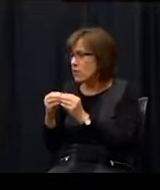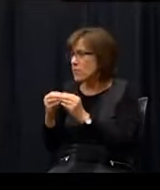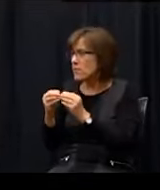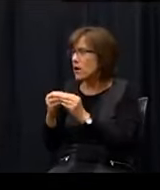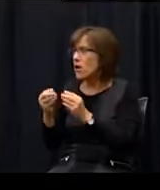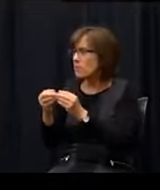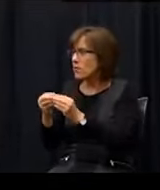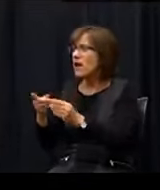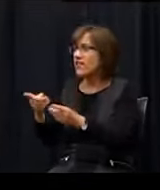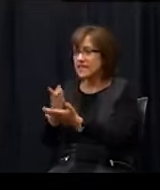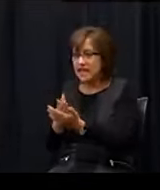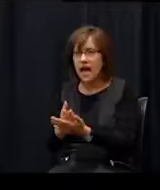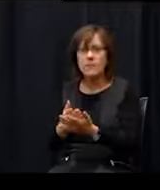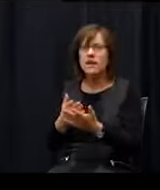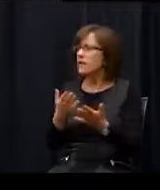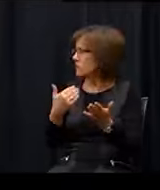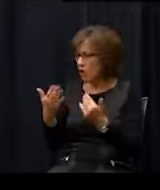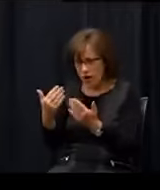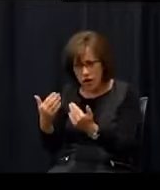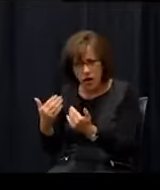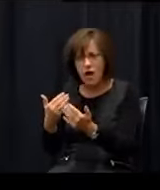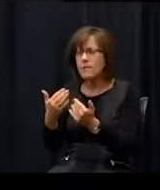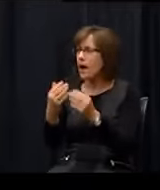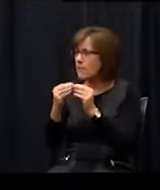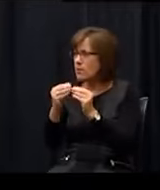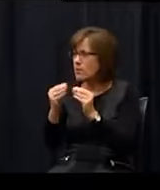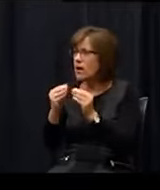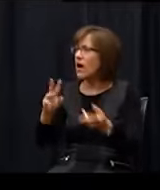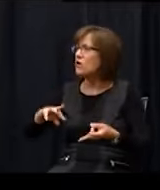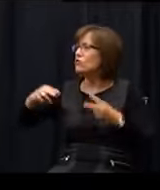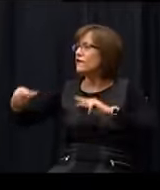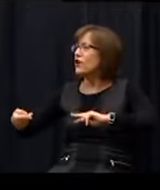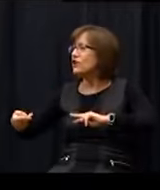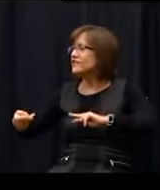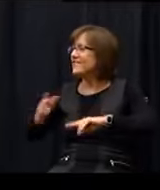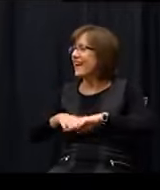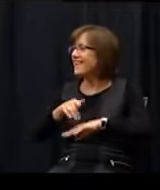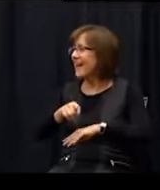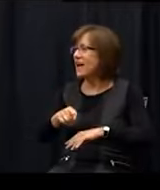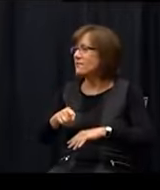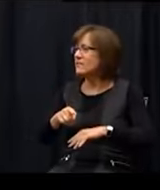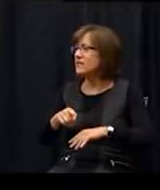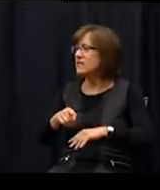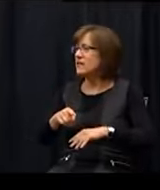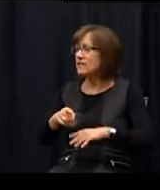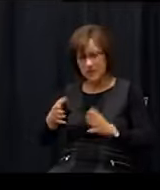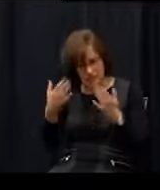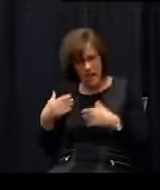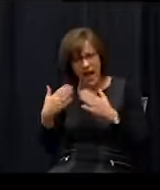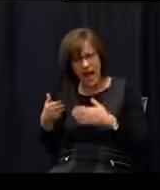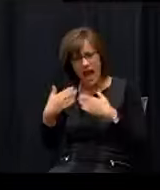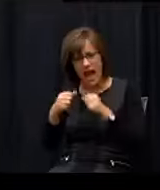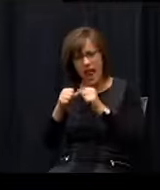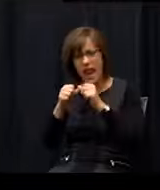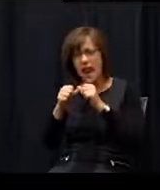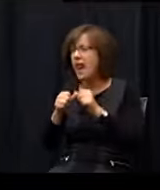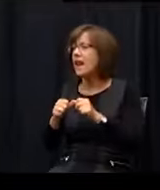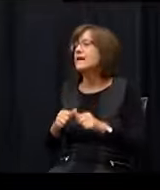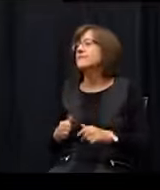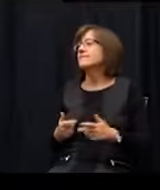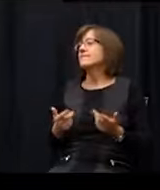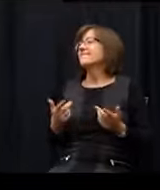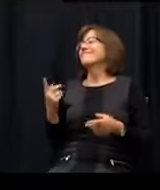need more. And it kind of reverses the roles on them. Little role reversal. They want to do